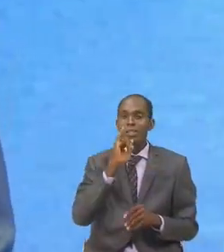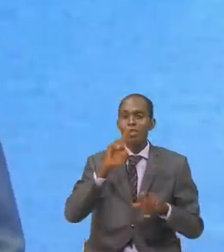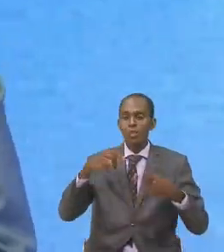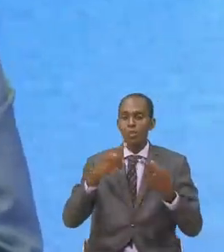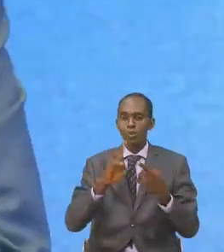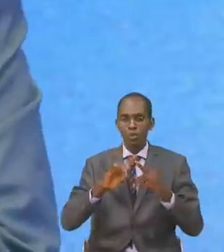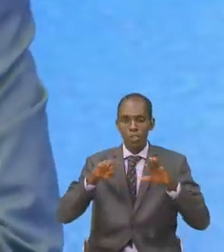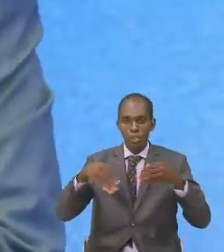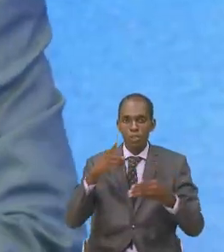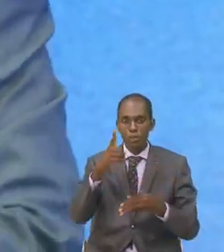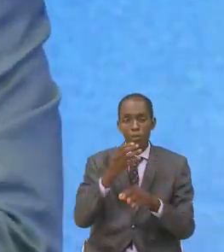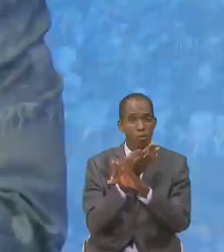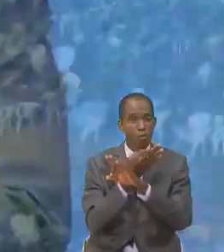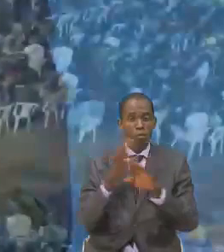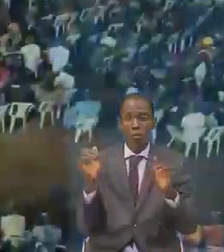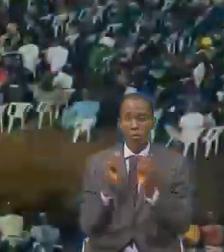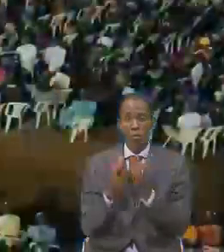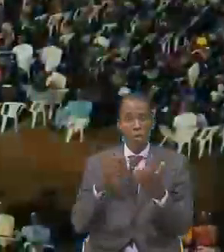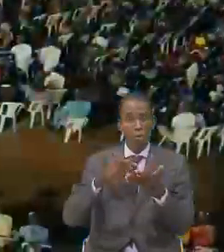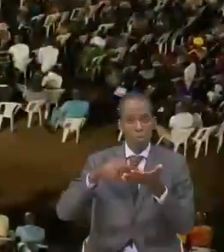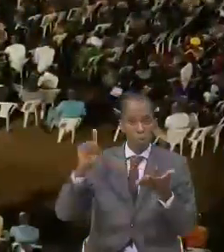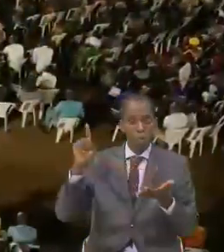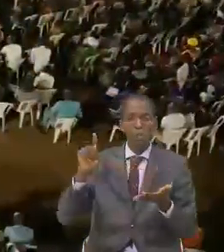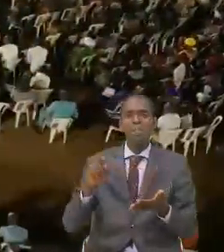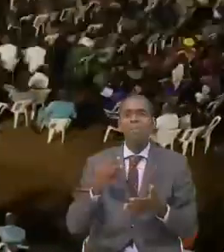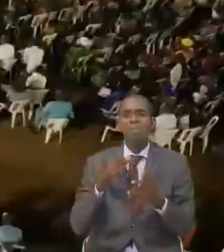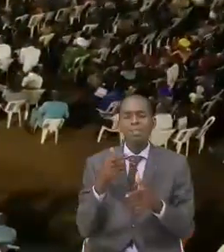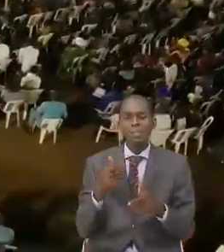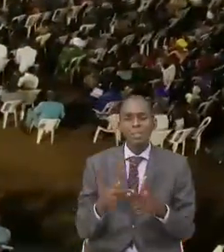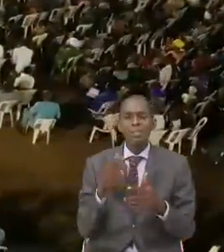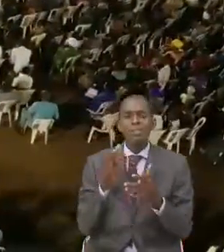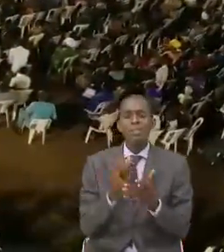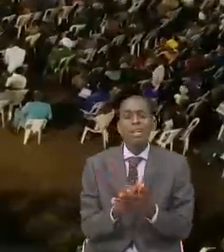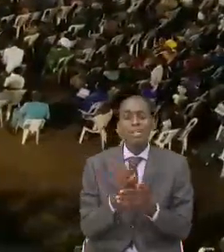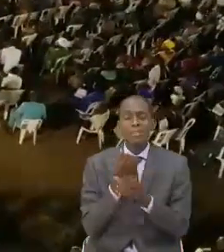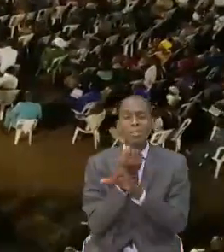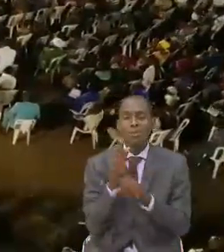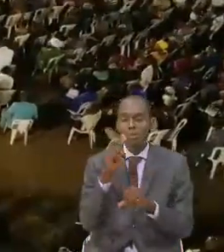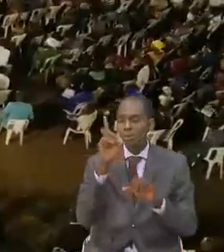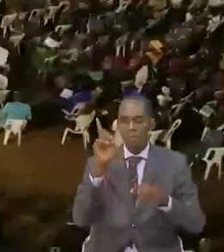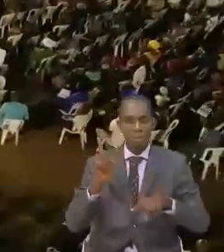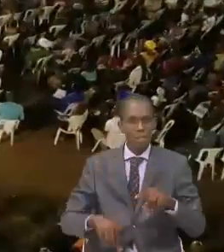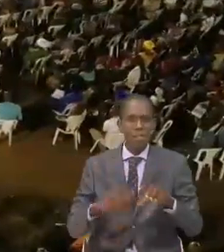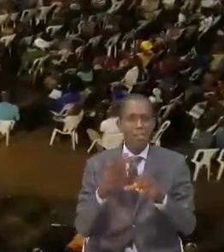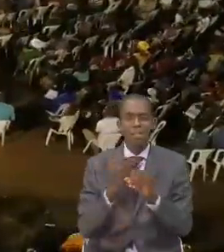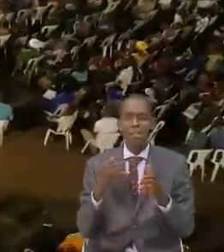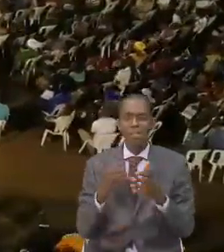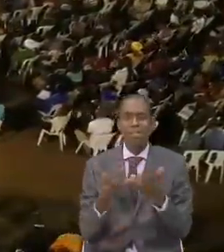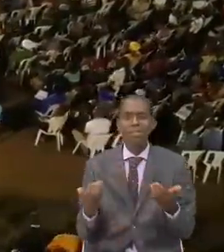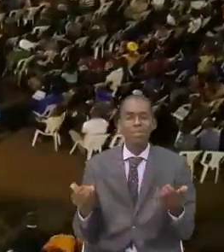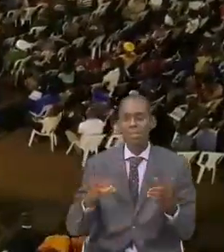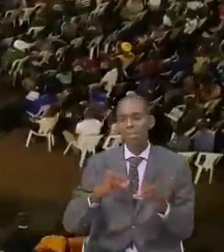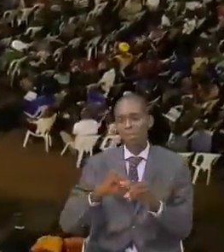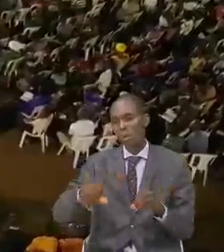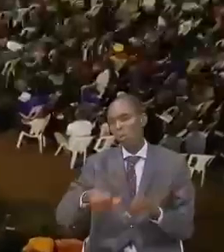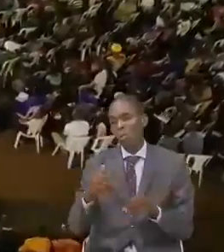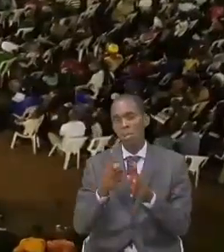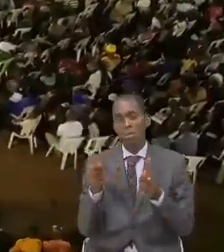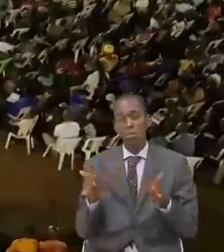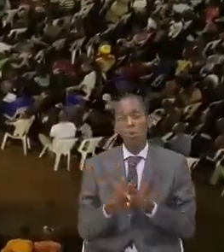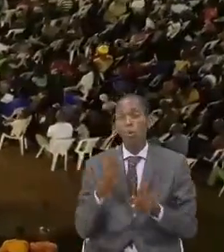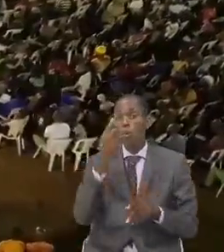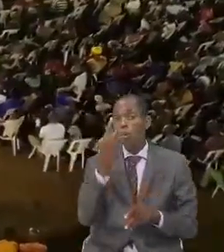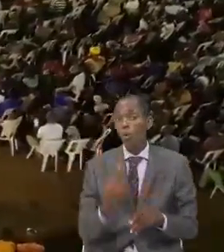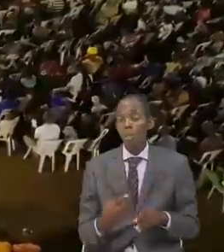was crucified for you, and he's going to give you free of charge that salvation. Now you cannot get it